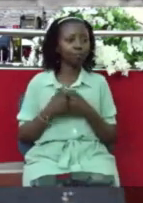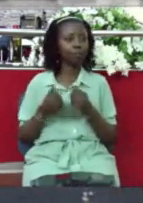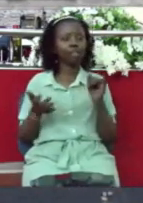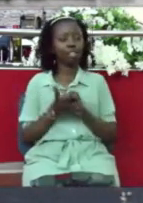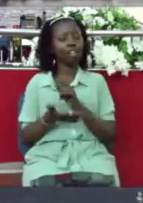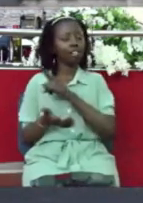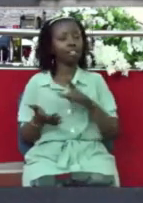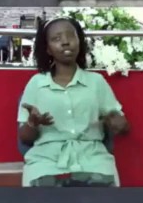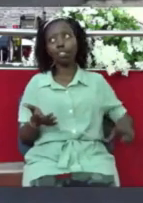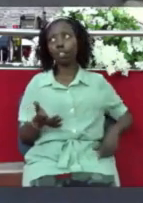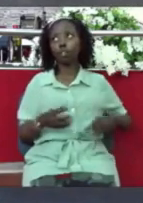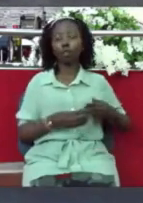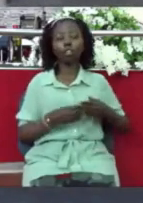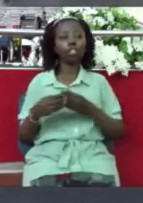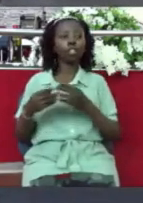through,